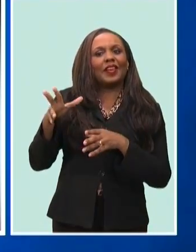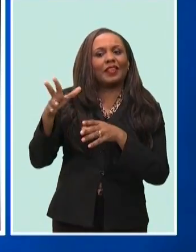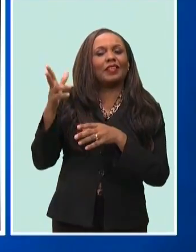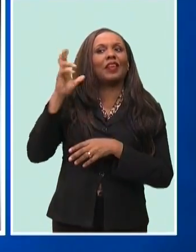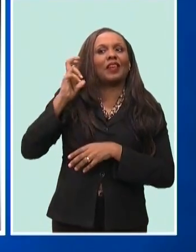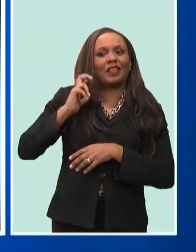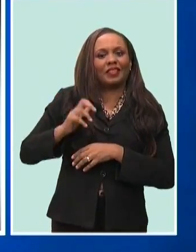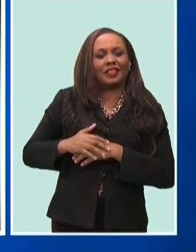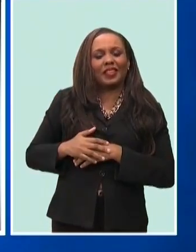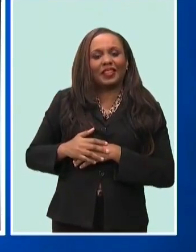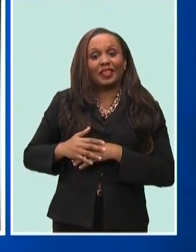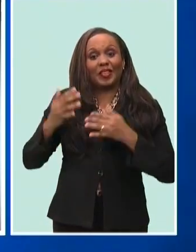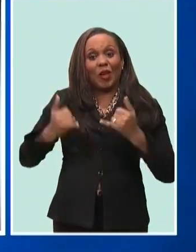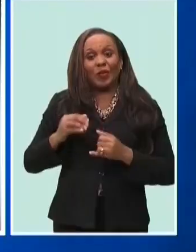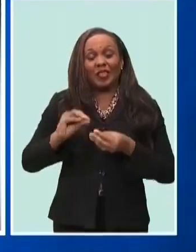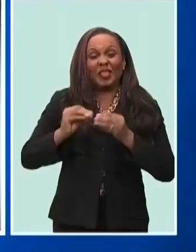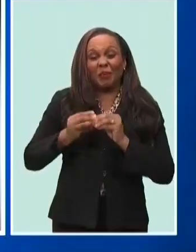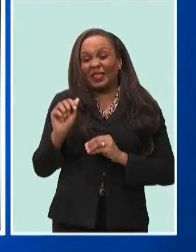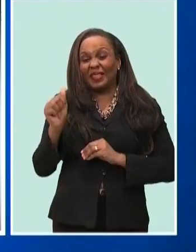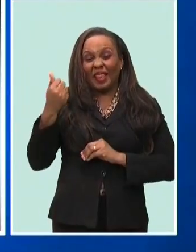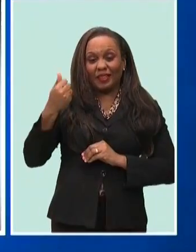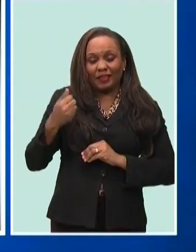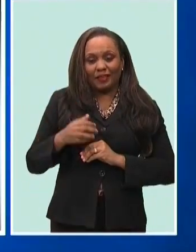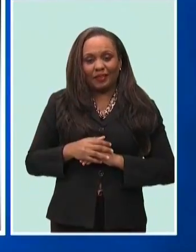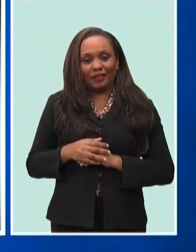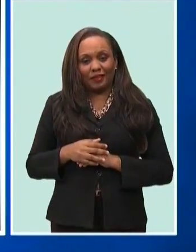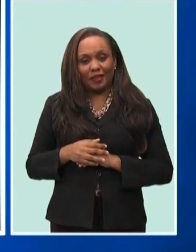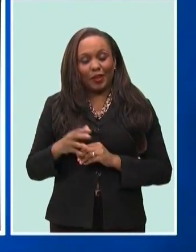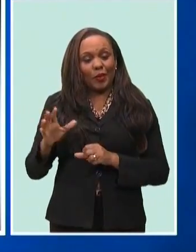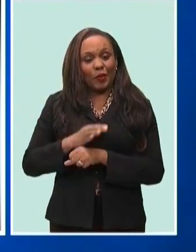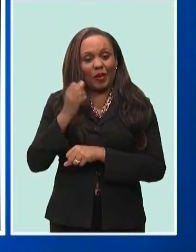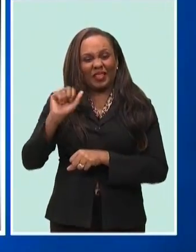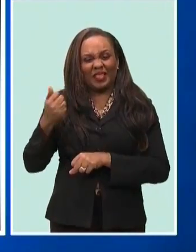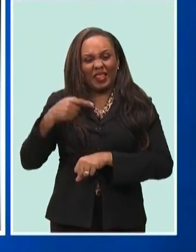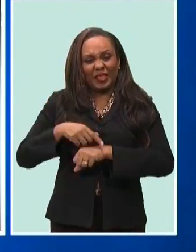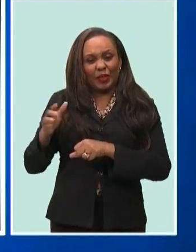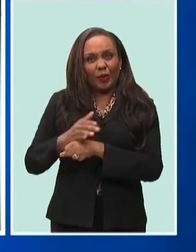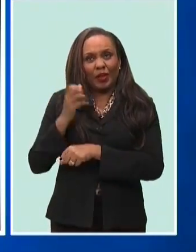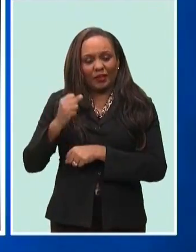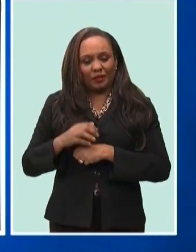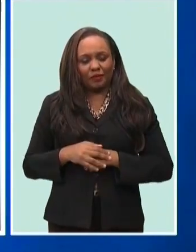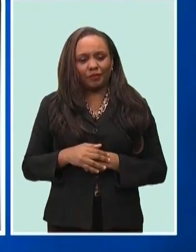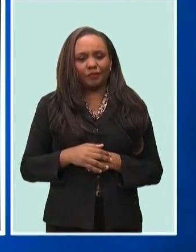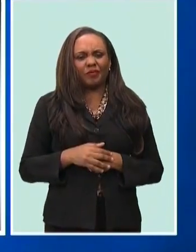road march, putting him level with Super Blue. Thank you to the whole Caribbean.